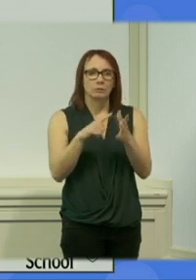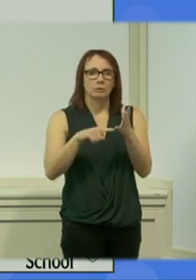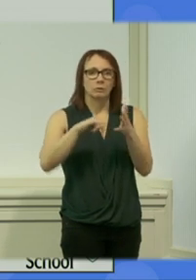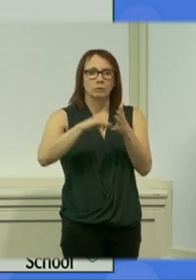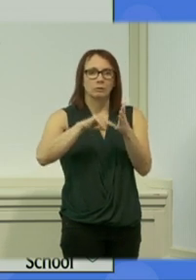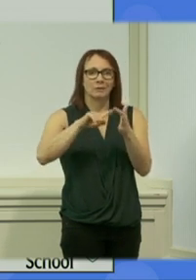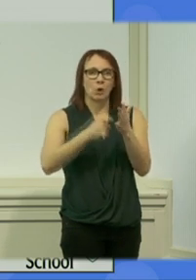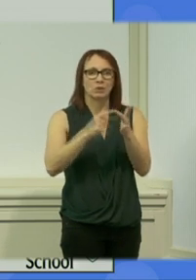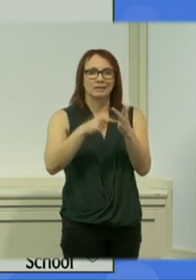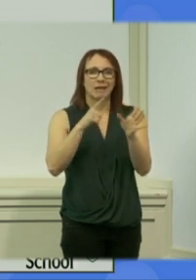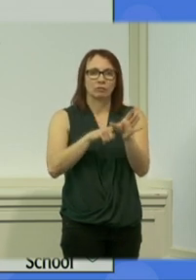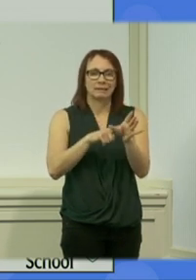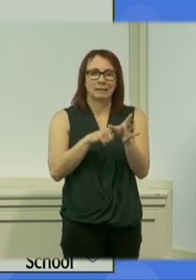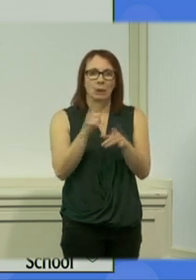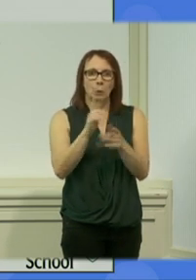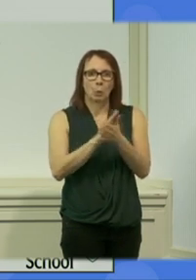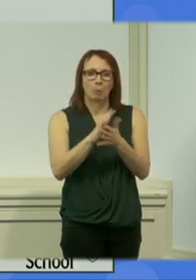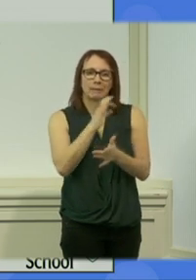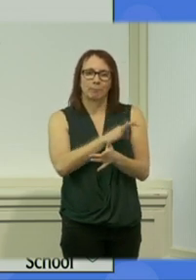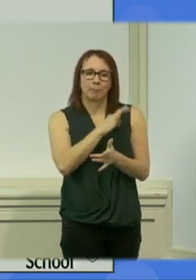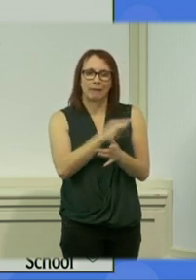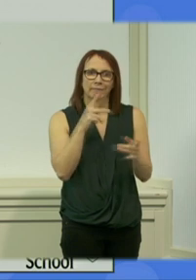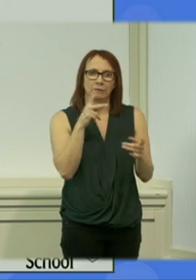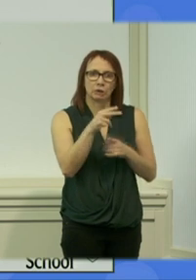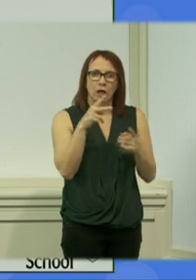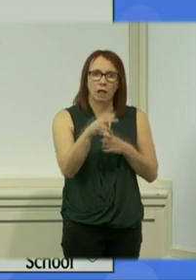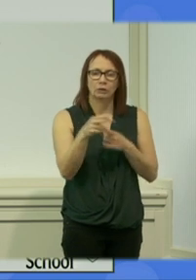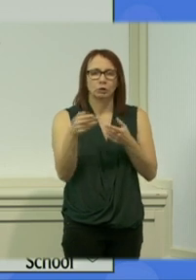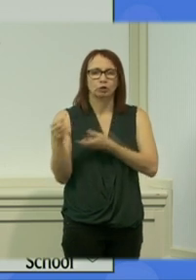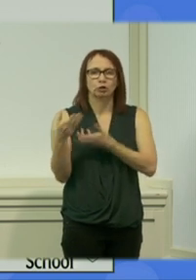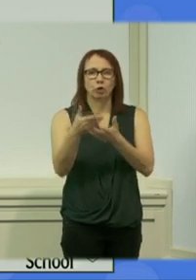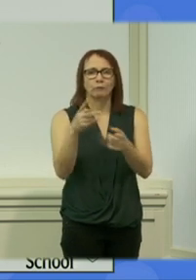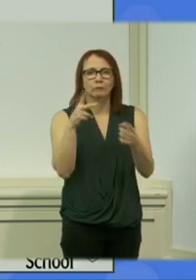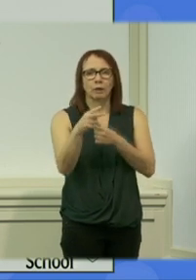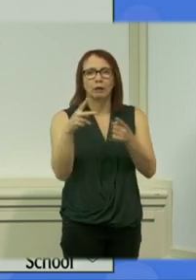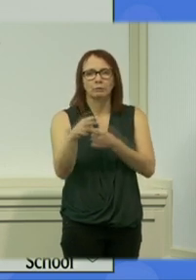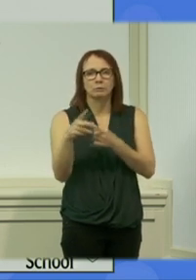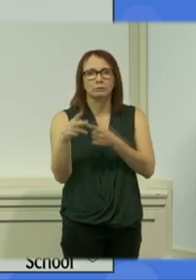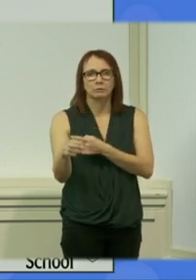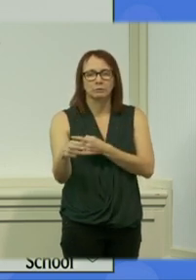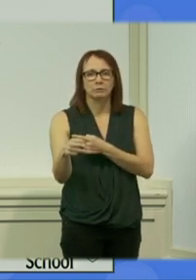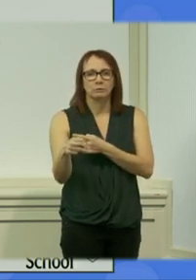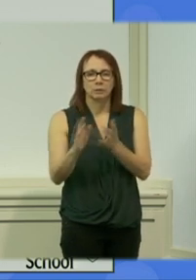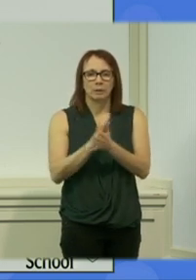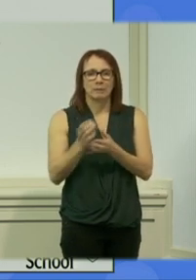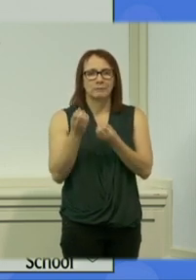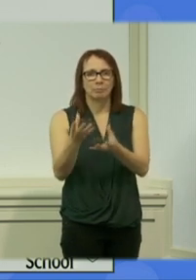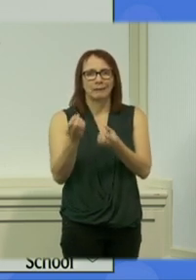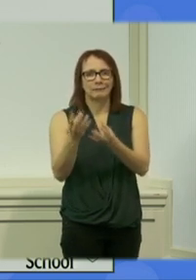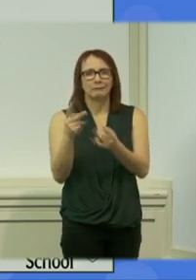people felt that through cuts in benefits, cuts in public services. So they cut the expenditure